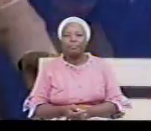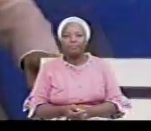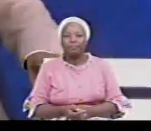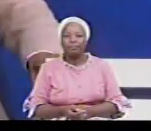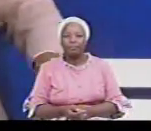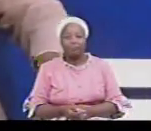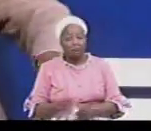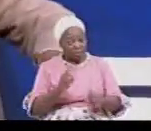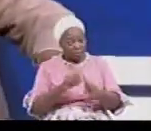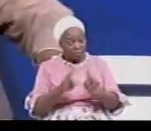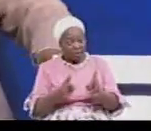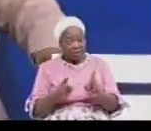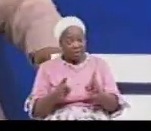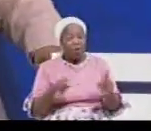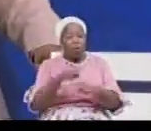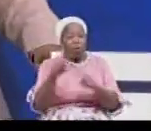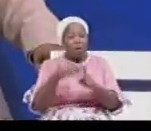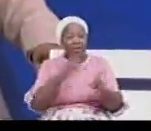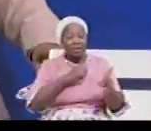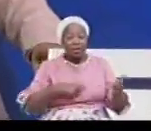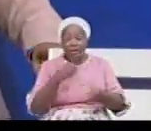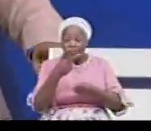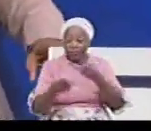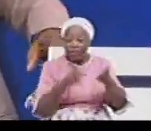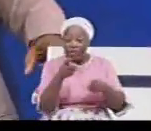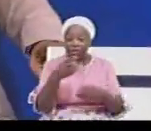But when the Lord visits you tonight,